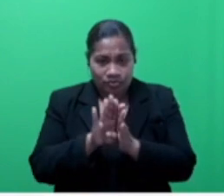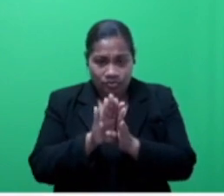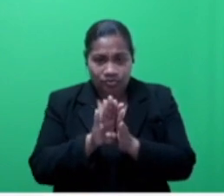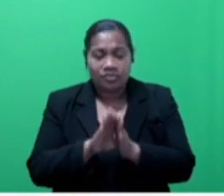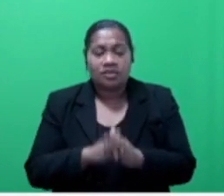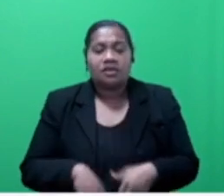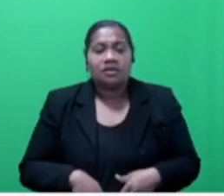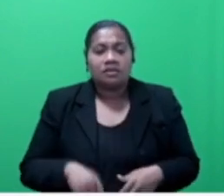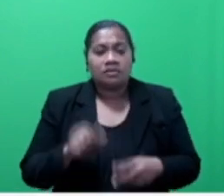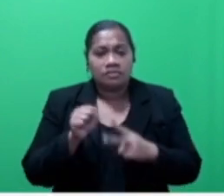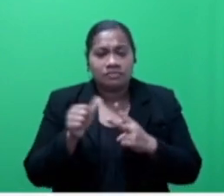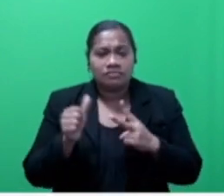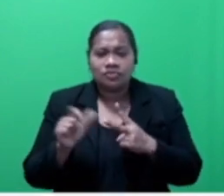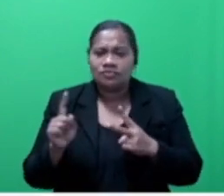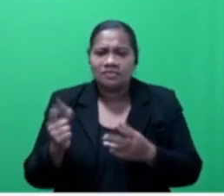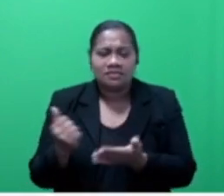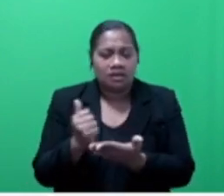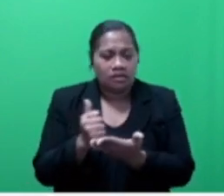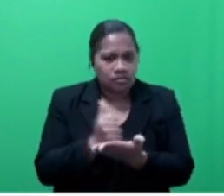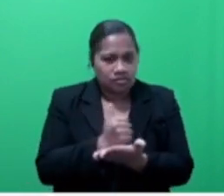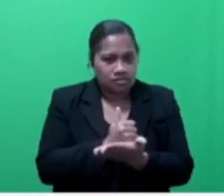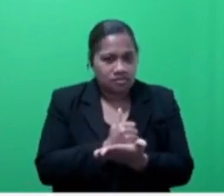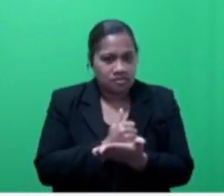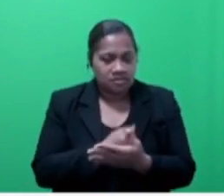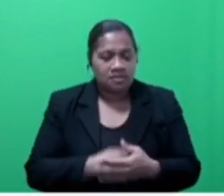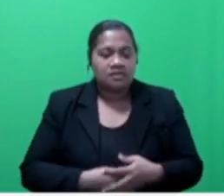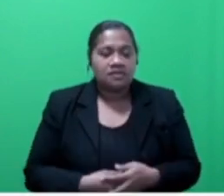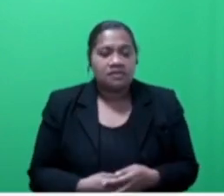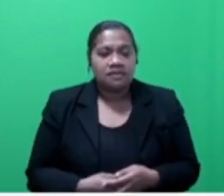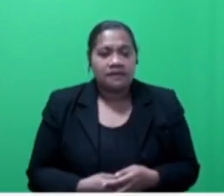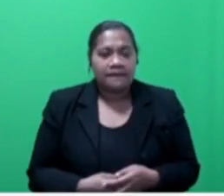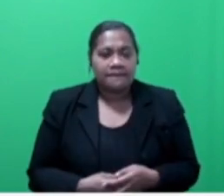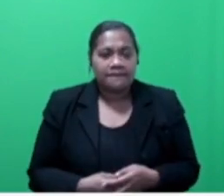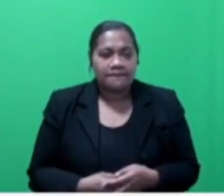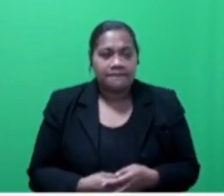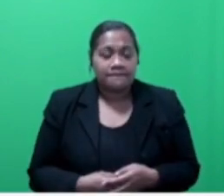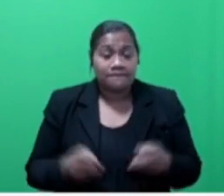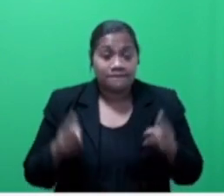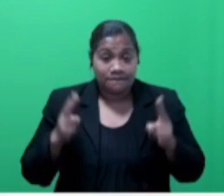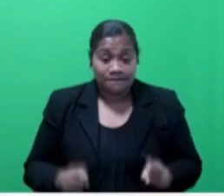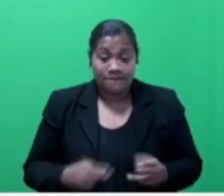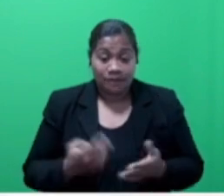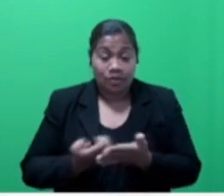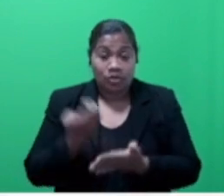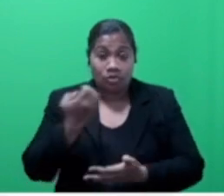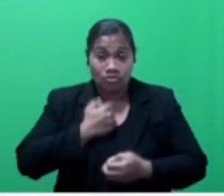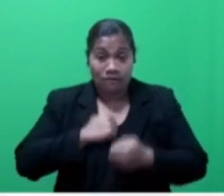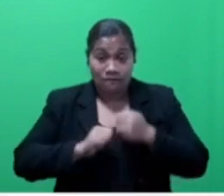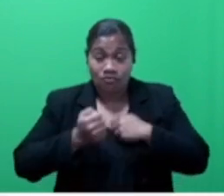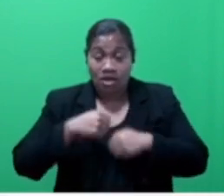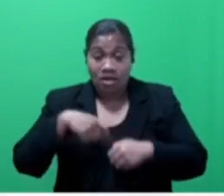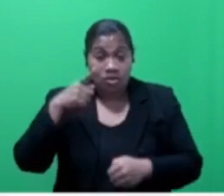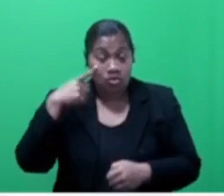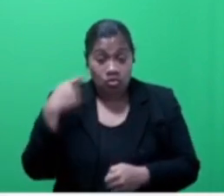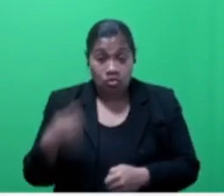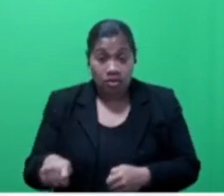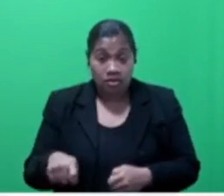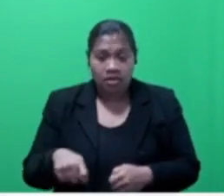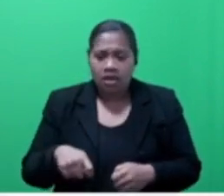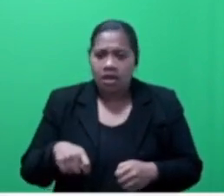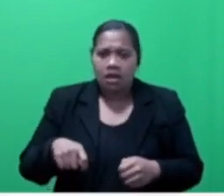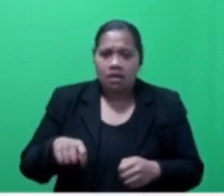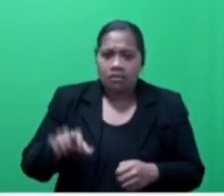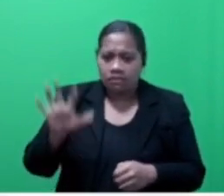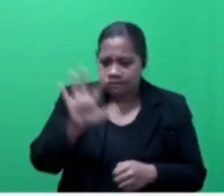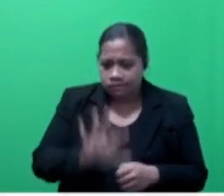of course external fiscal accounts. Beyond, of course, the human and economic suffering in Ukraine, sir, the entire global economy is